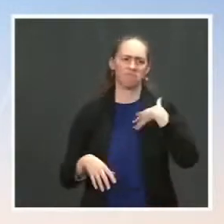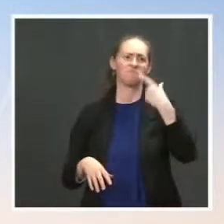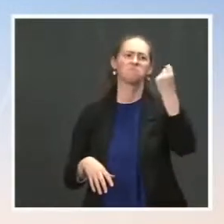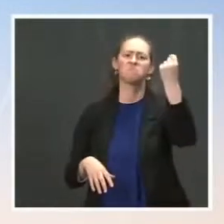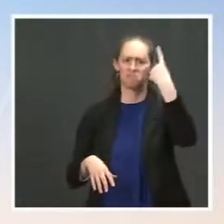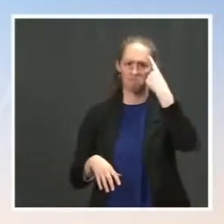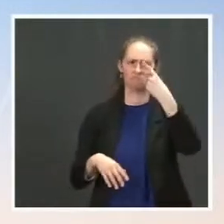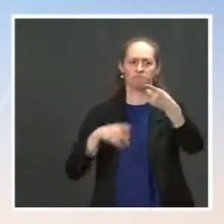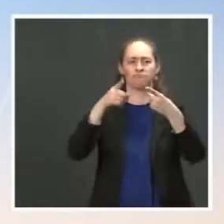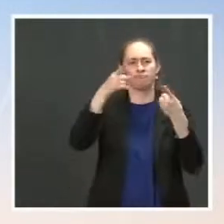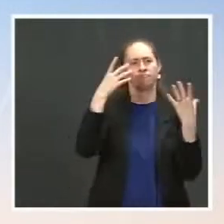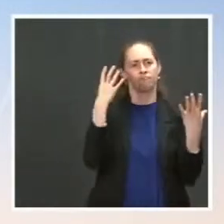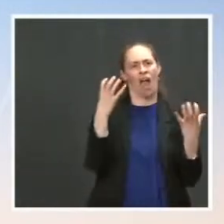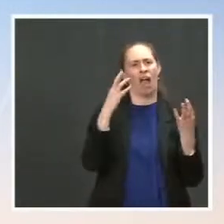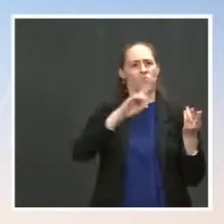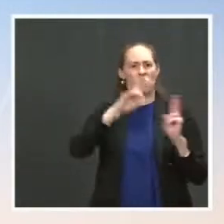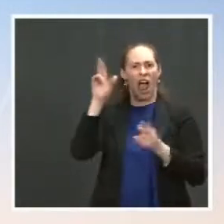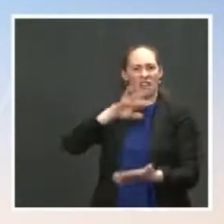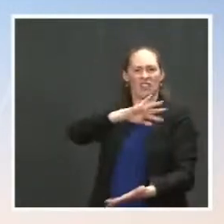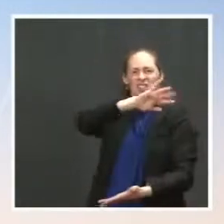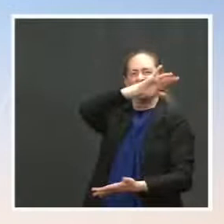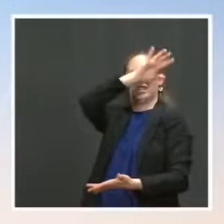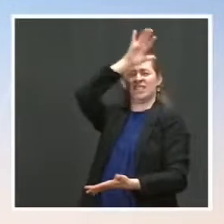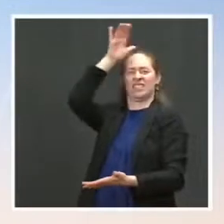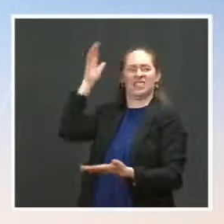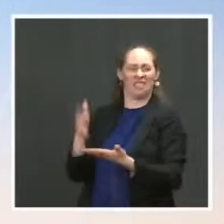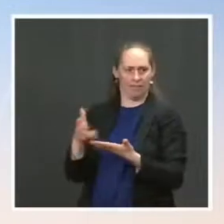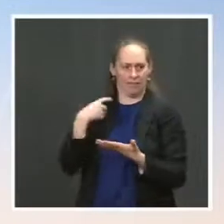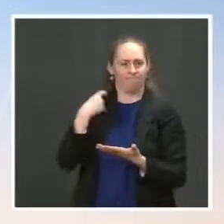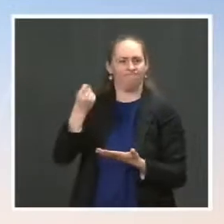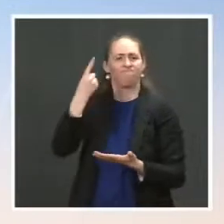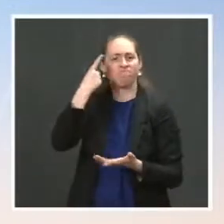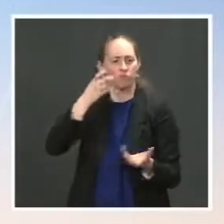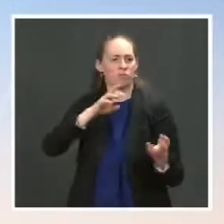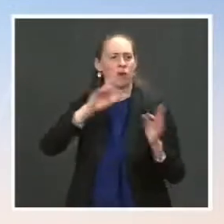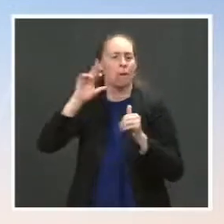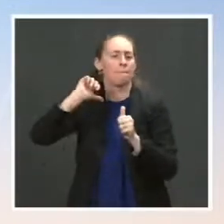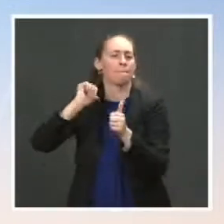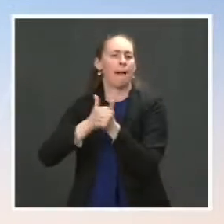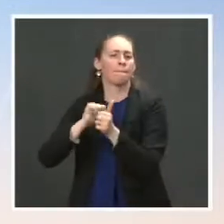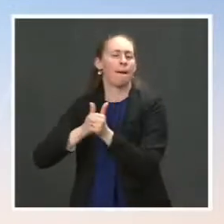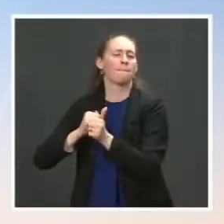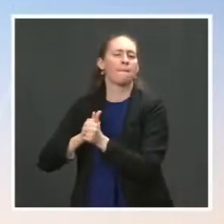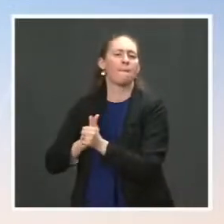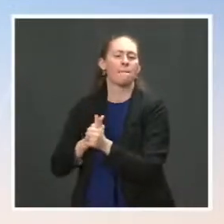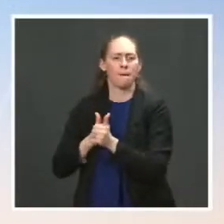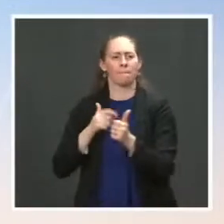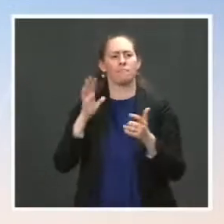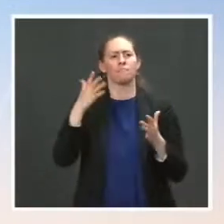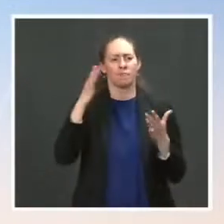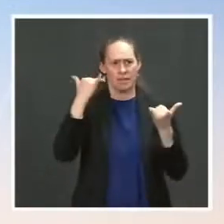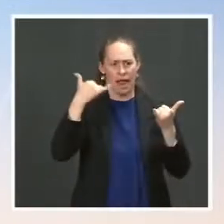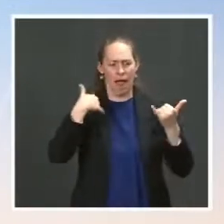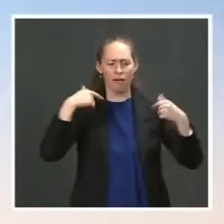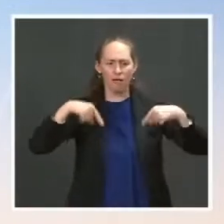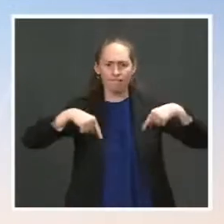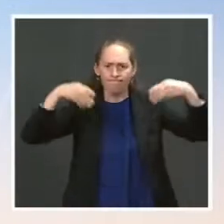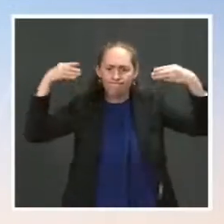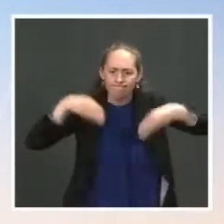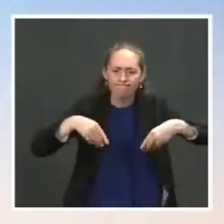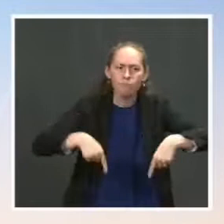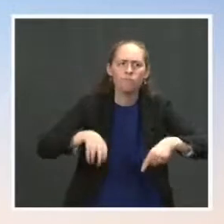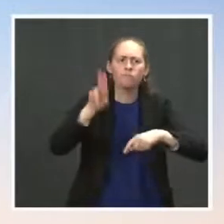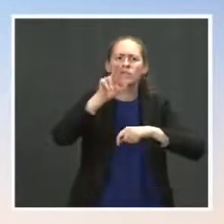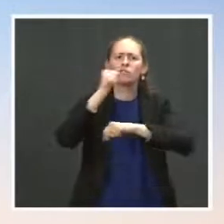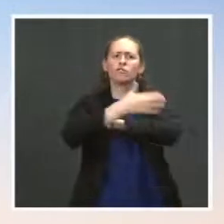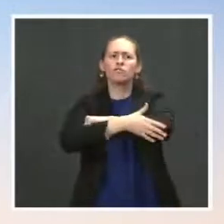what point should the administration consider pivoting from just focusing on domestic needs and start responding to